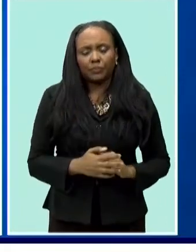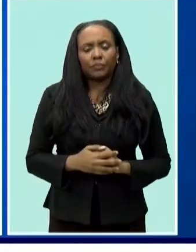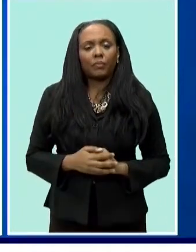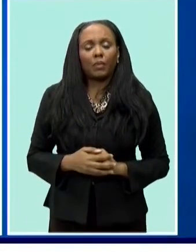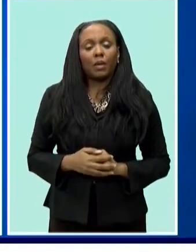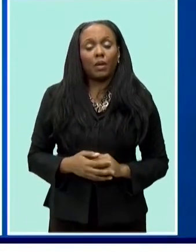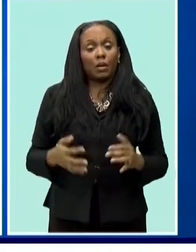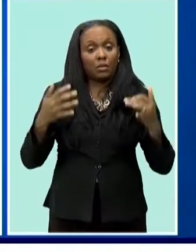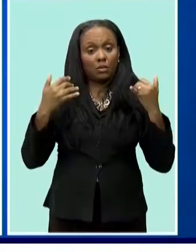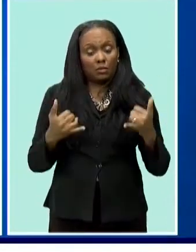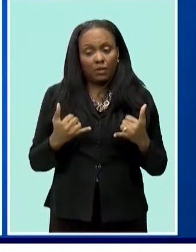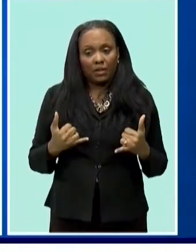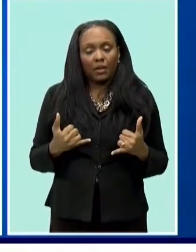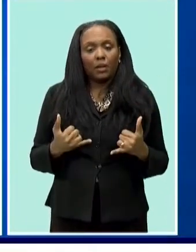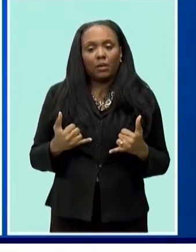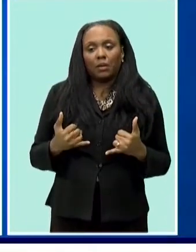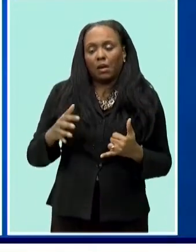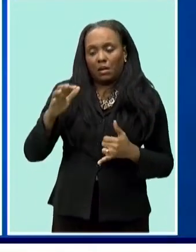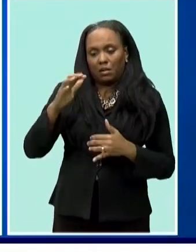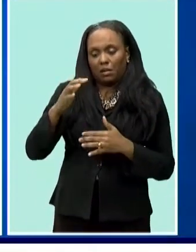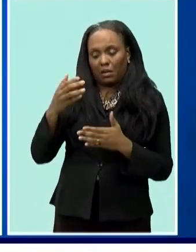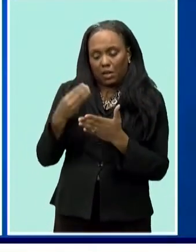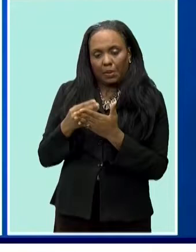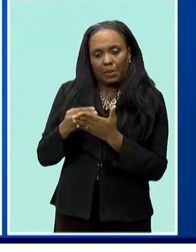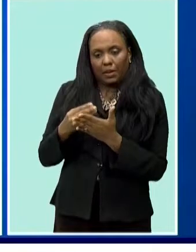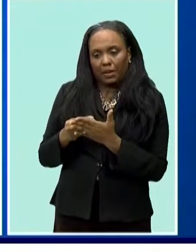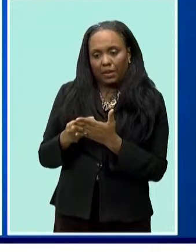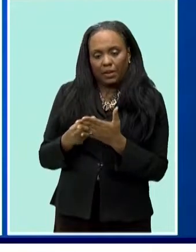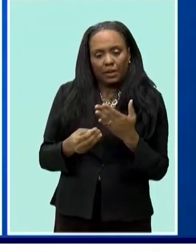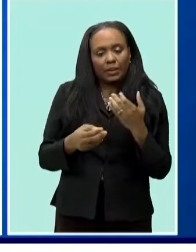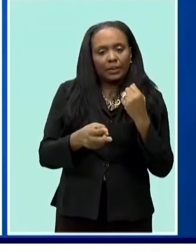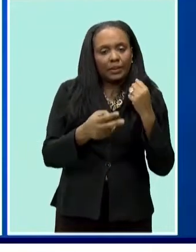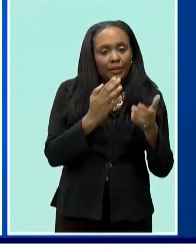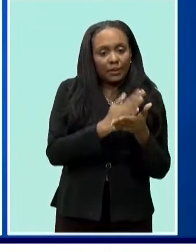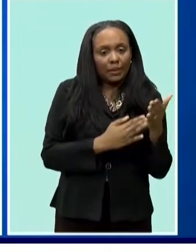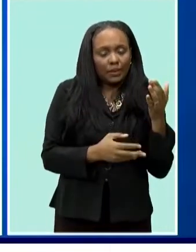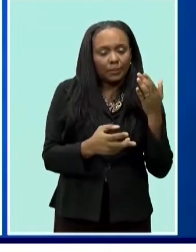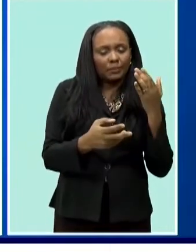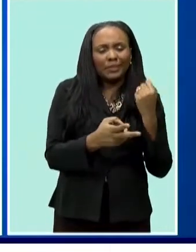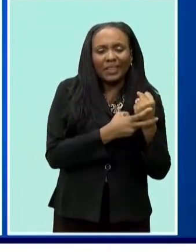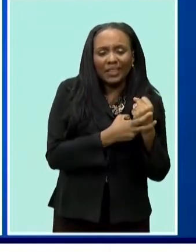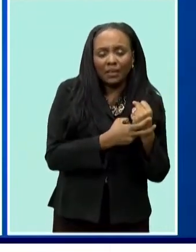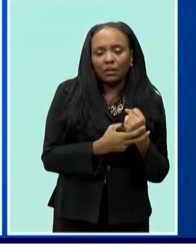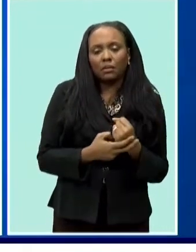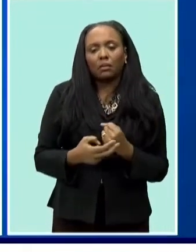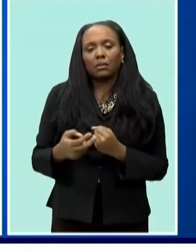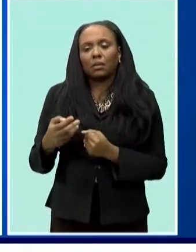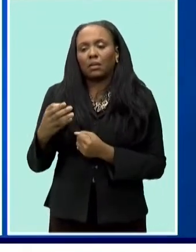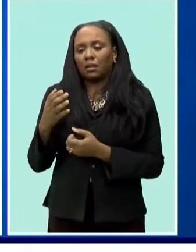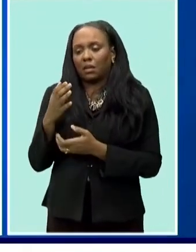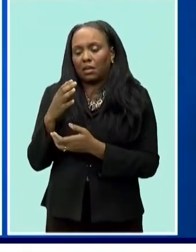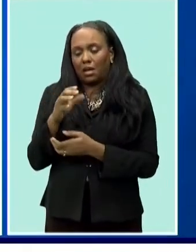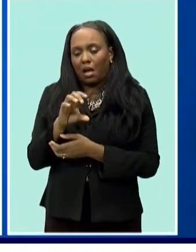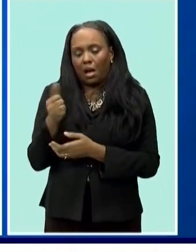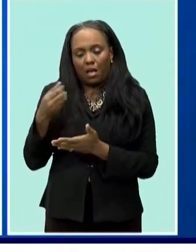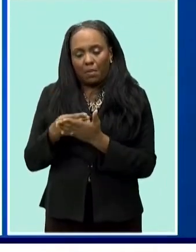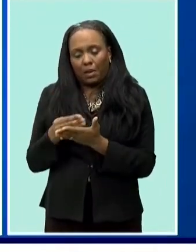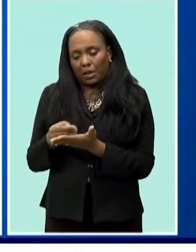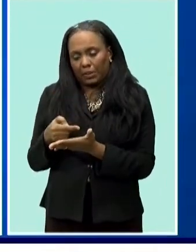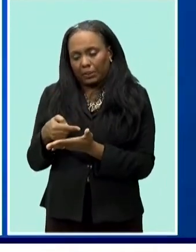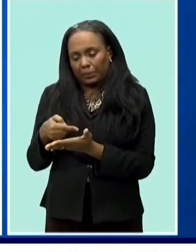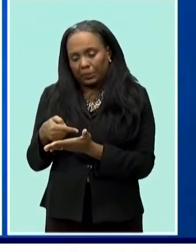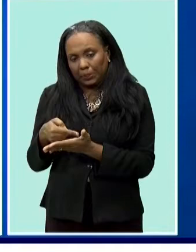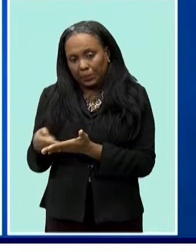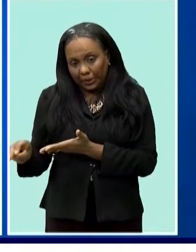45 cents for every $100 saved from the debt restructuring program. This amounts to more than